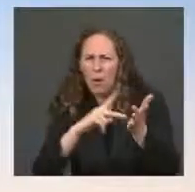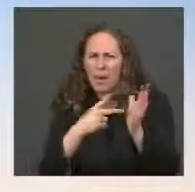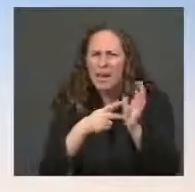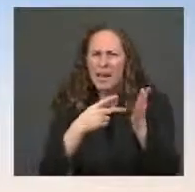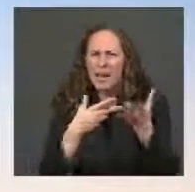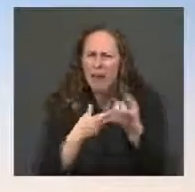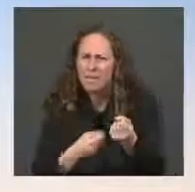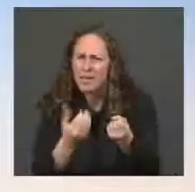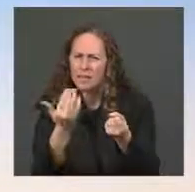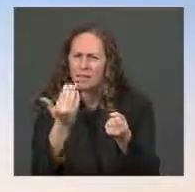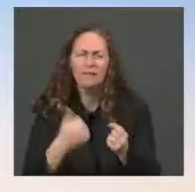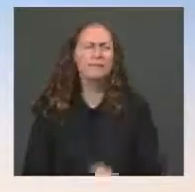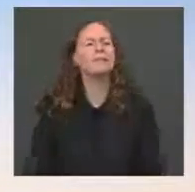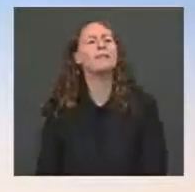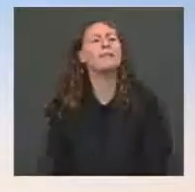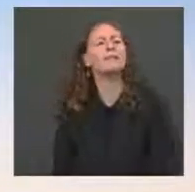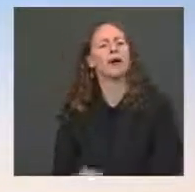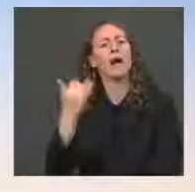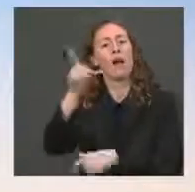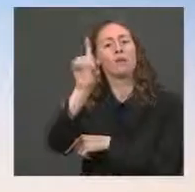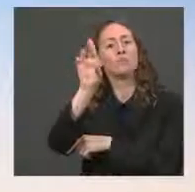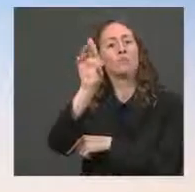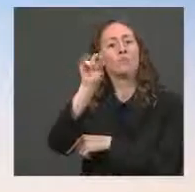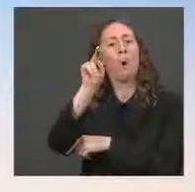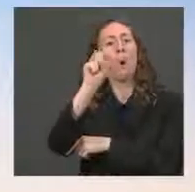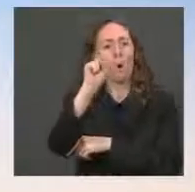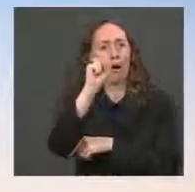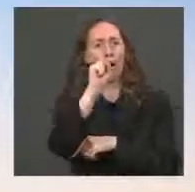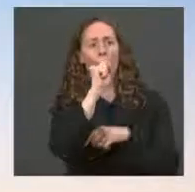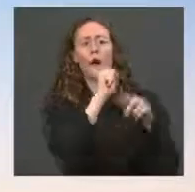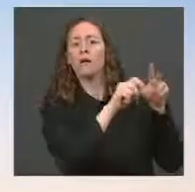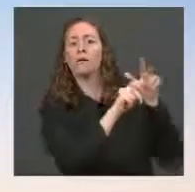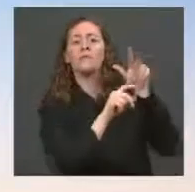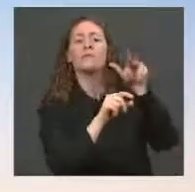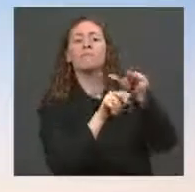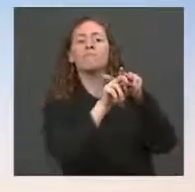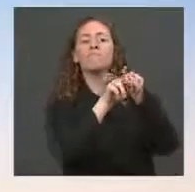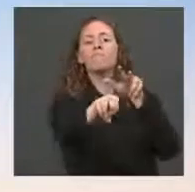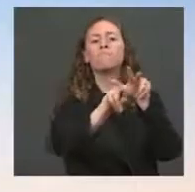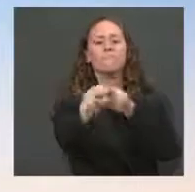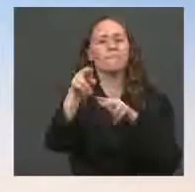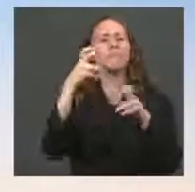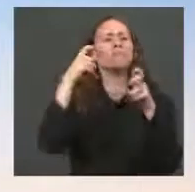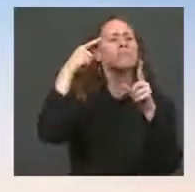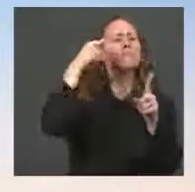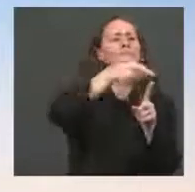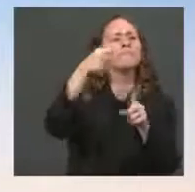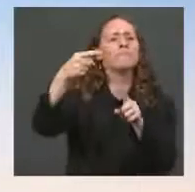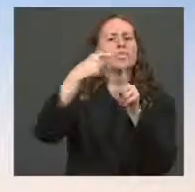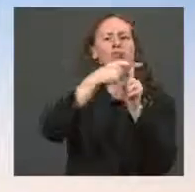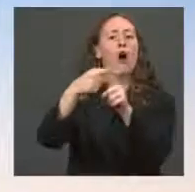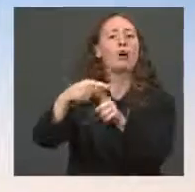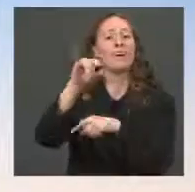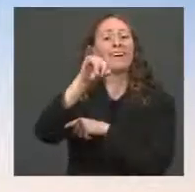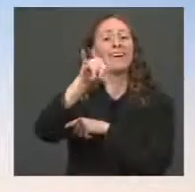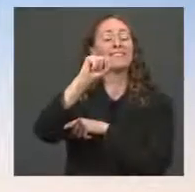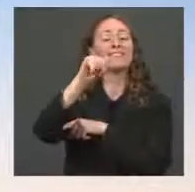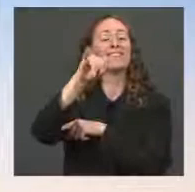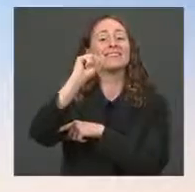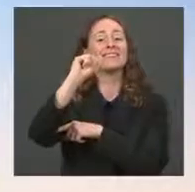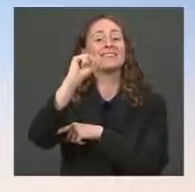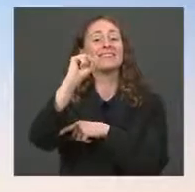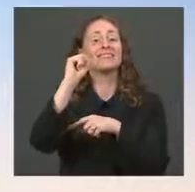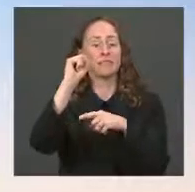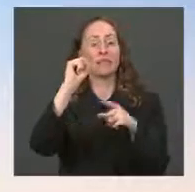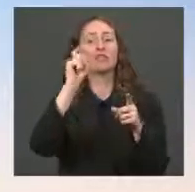drone strikes killed the targets that were intended to be ISIS fighters as opposed to innocent victims